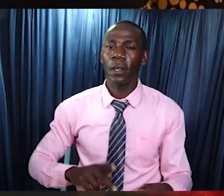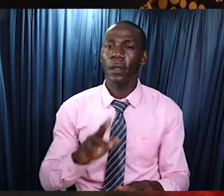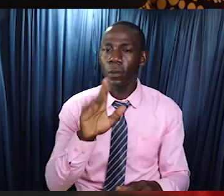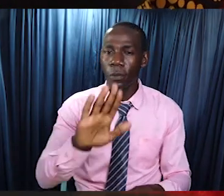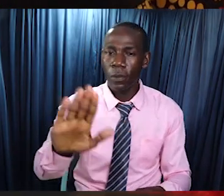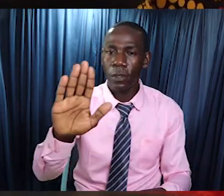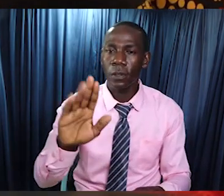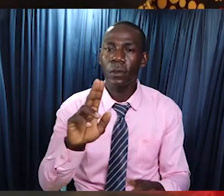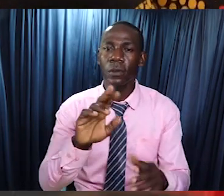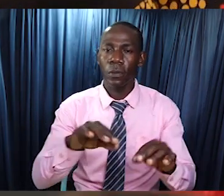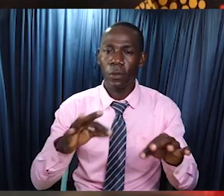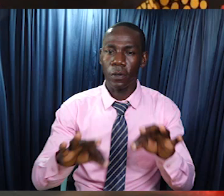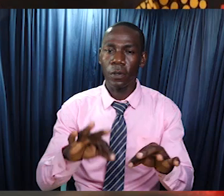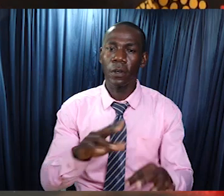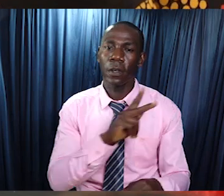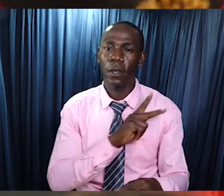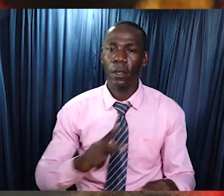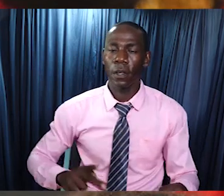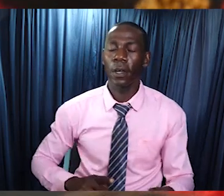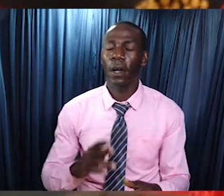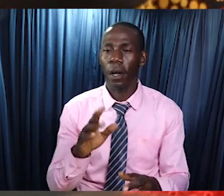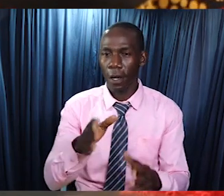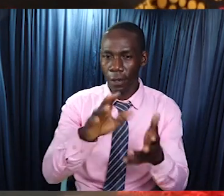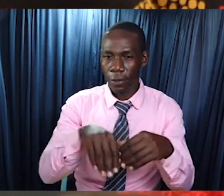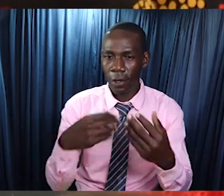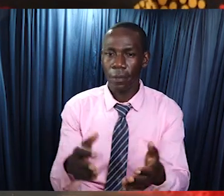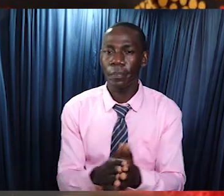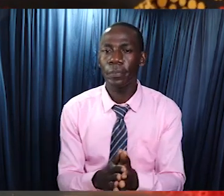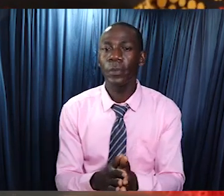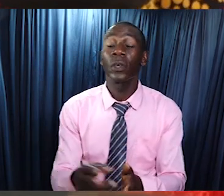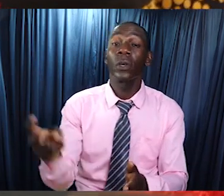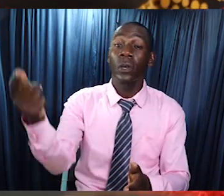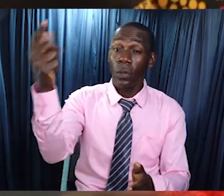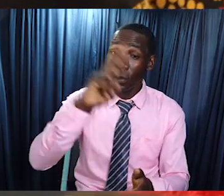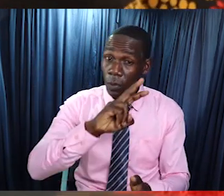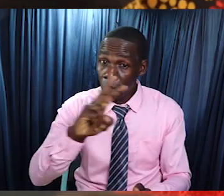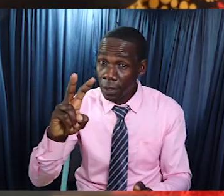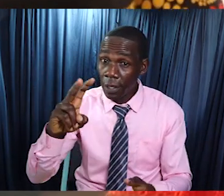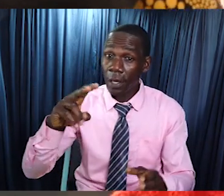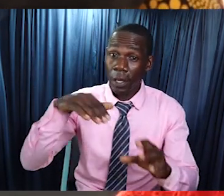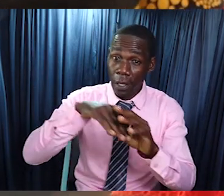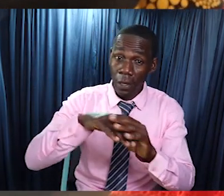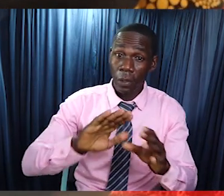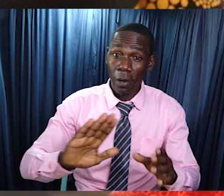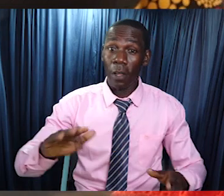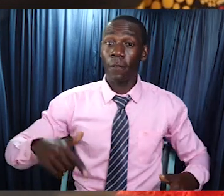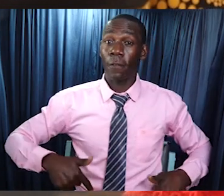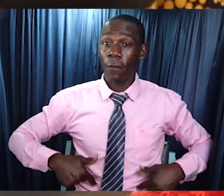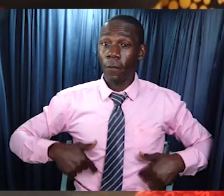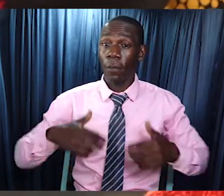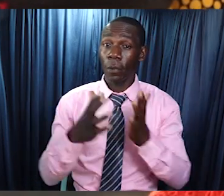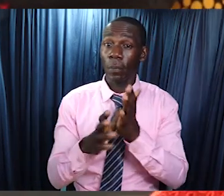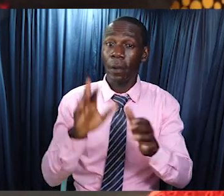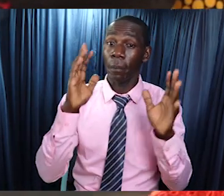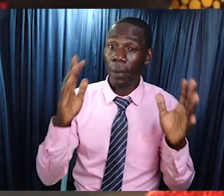king or the queen. Umehukumu mfalme. You've condemned. Hallelujah. Hallelujah. Utakujaona unakushindwa maishani utajue. In life. Shangae